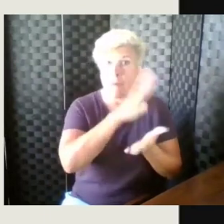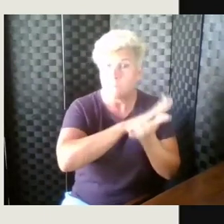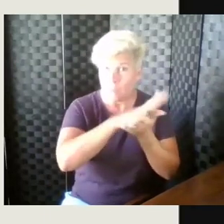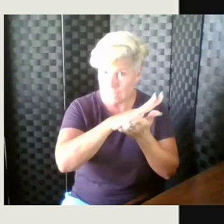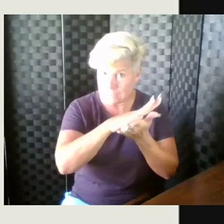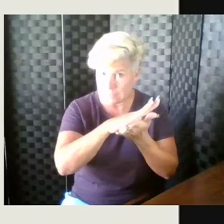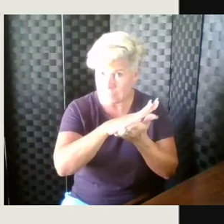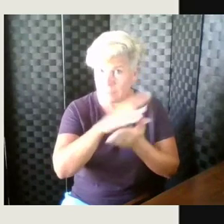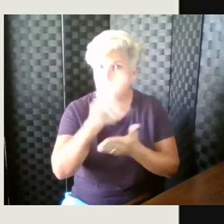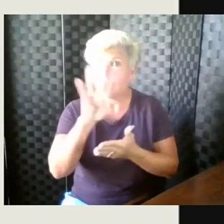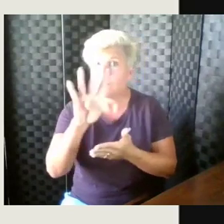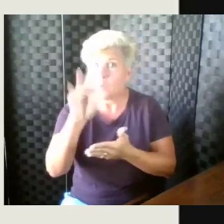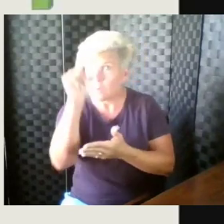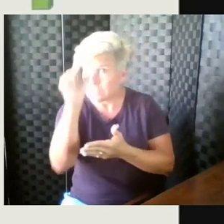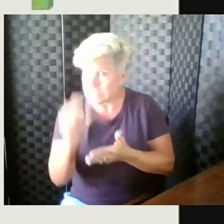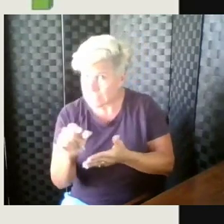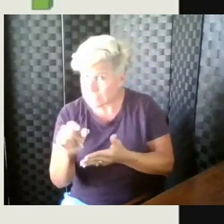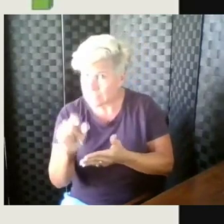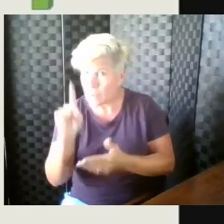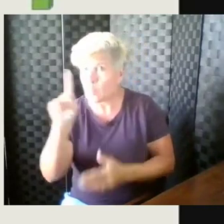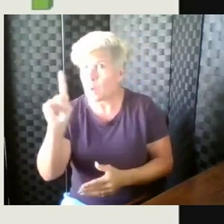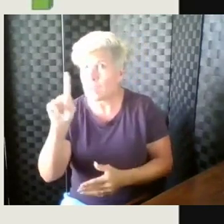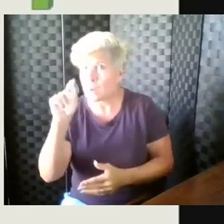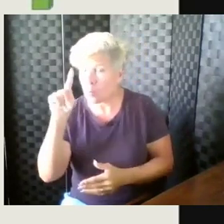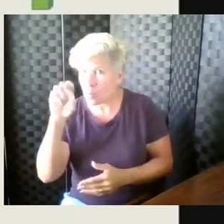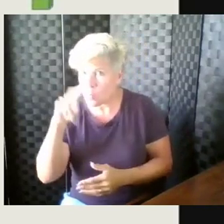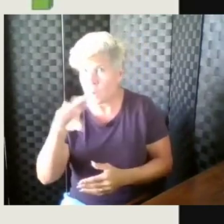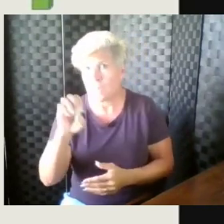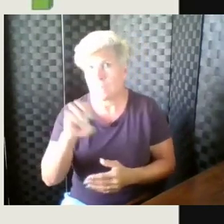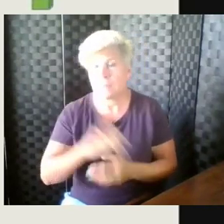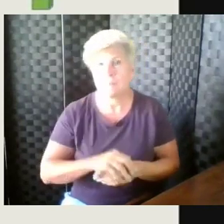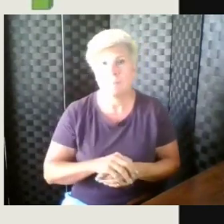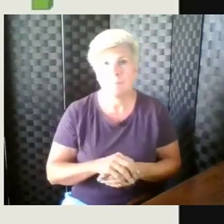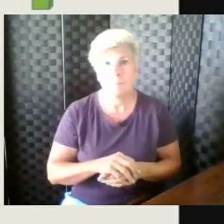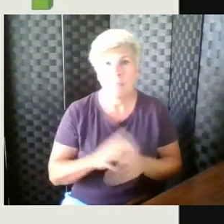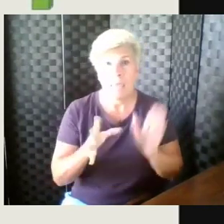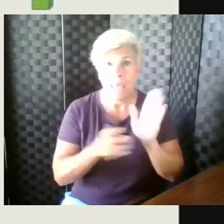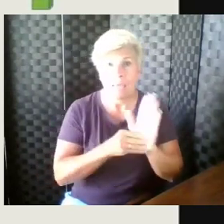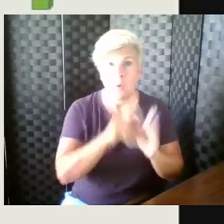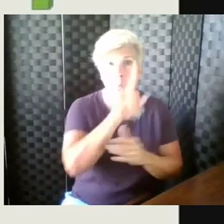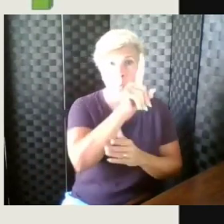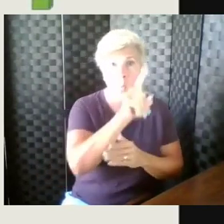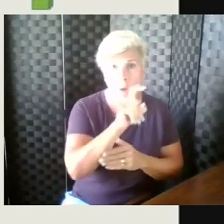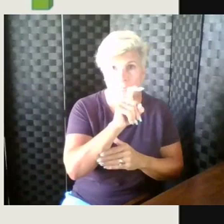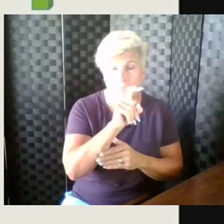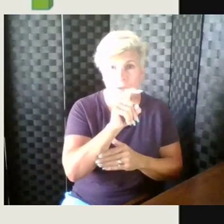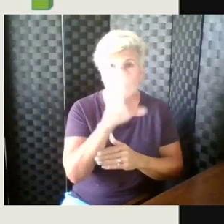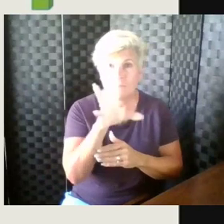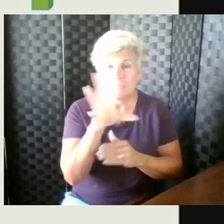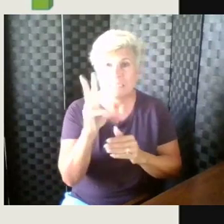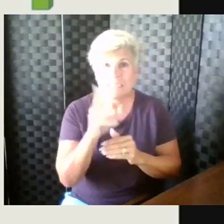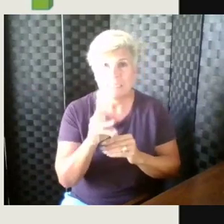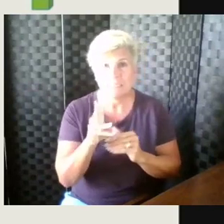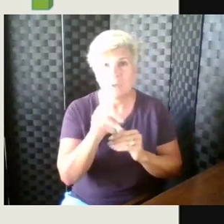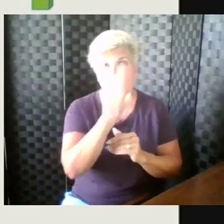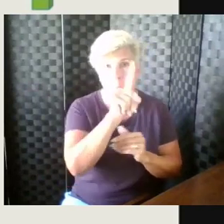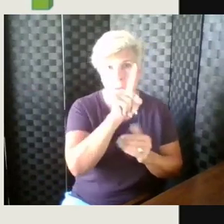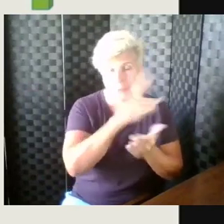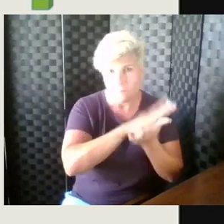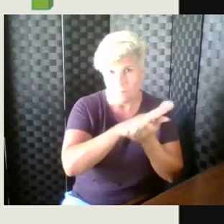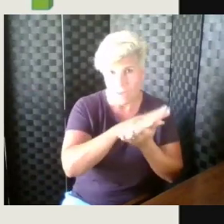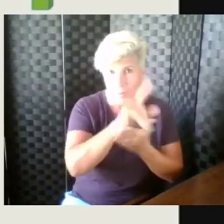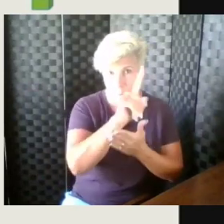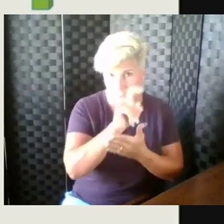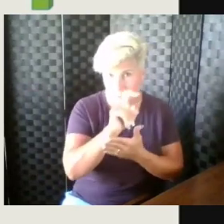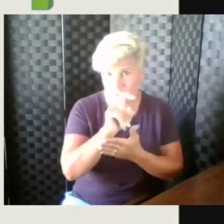hundreds, 4 tens, and 1 1. I'm adding 156, so that's